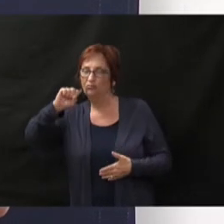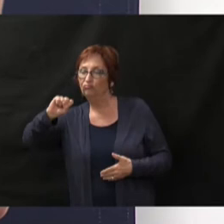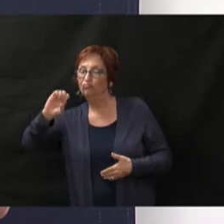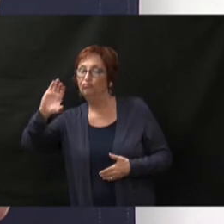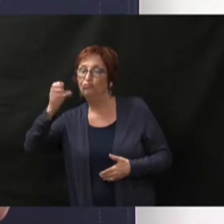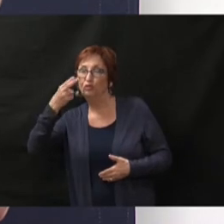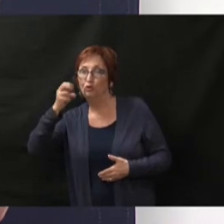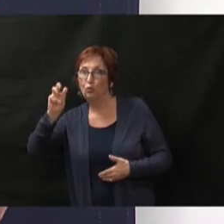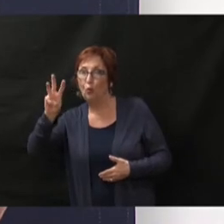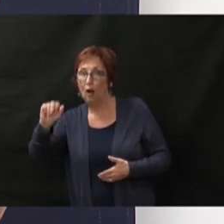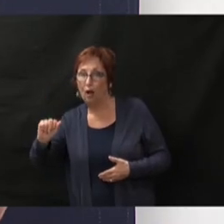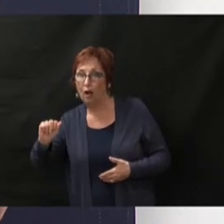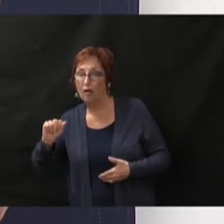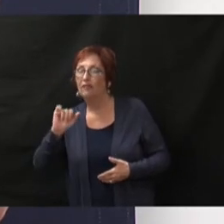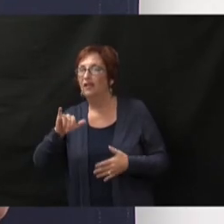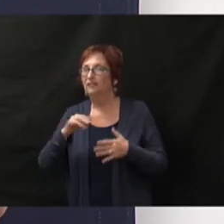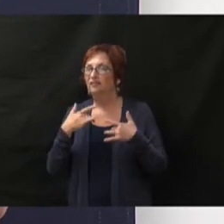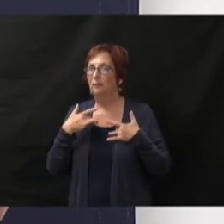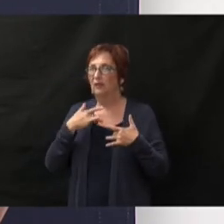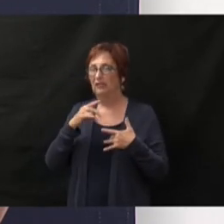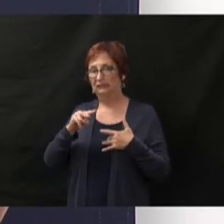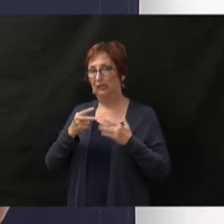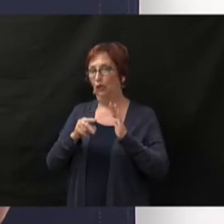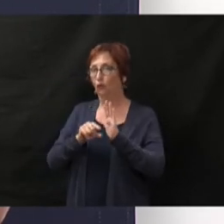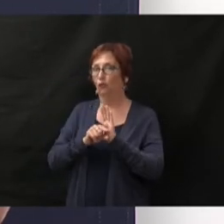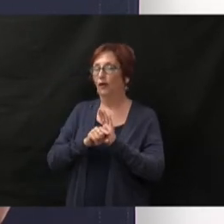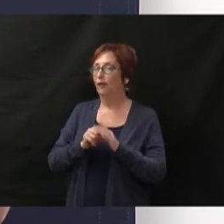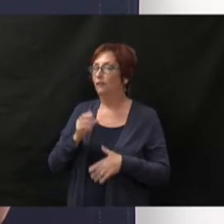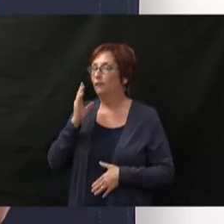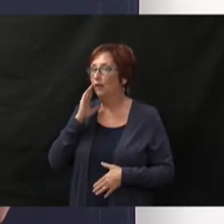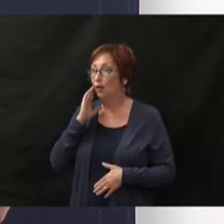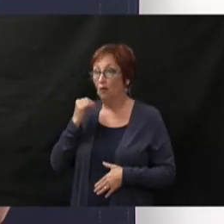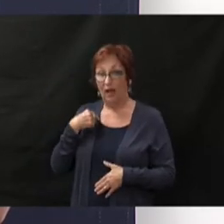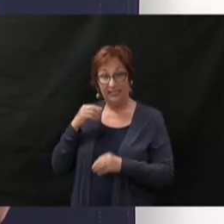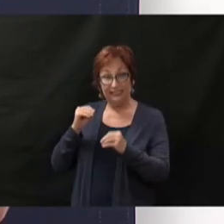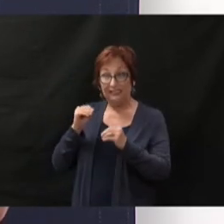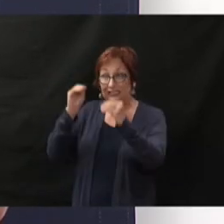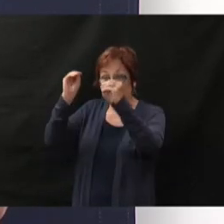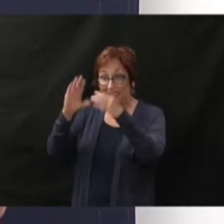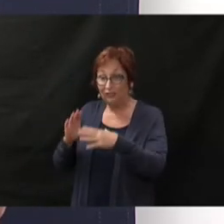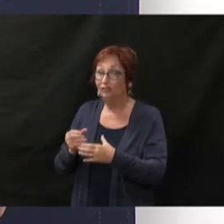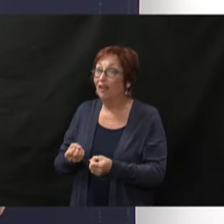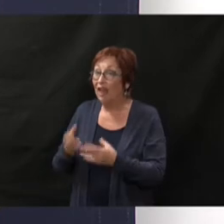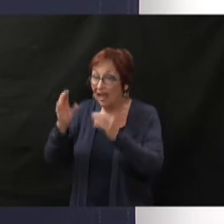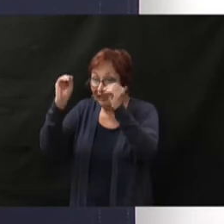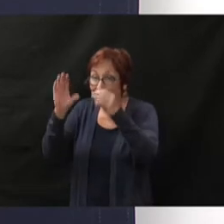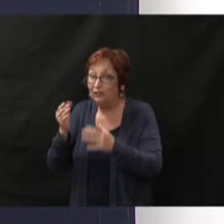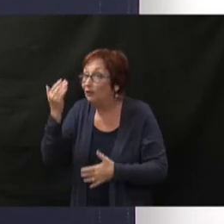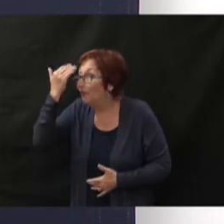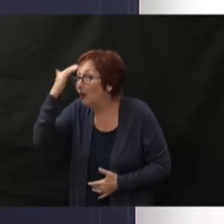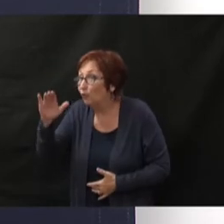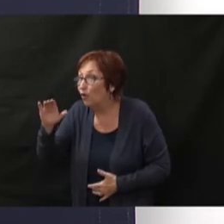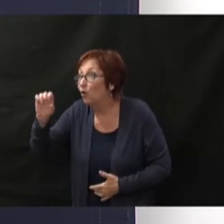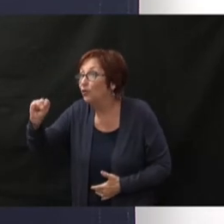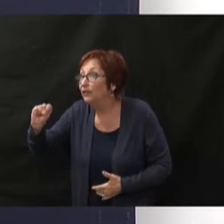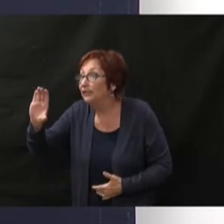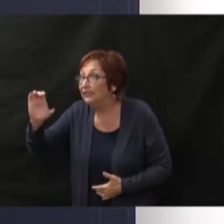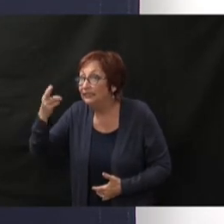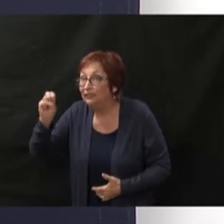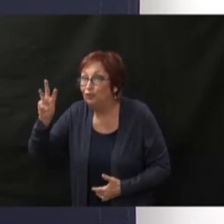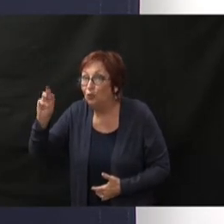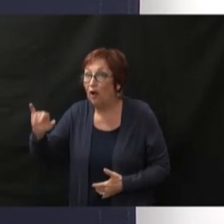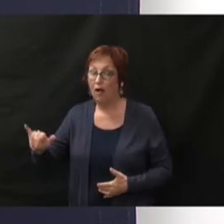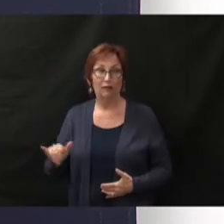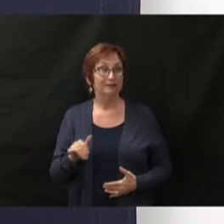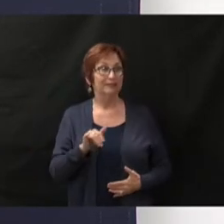usually, when they're in second grade, I say, you know, I teach teachers, and a lot of teachers don't know what schwa is. They're like, really? And I